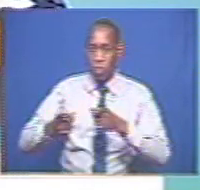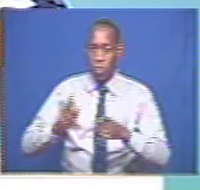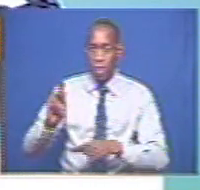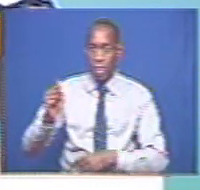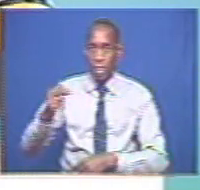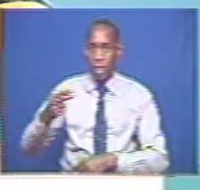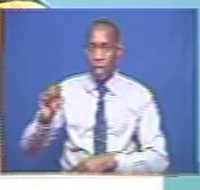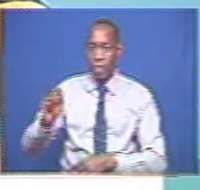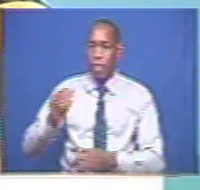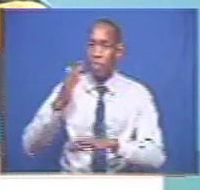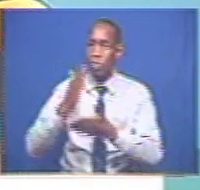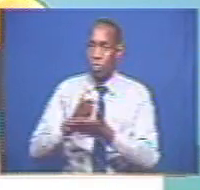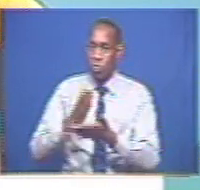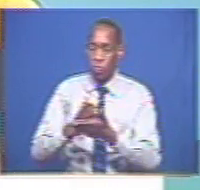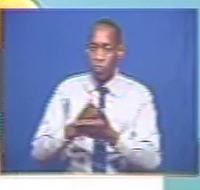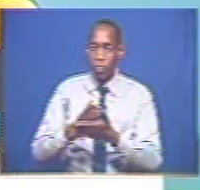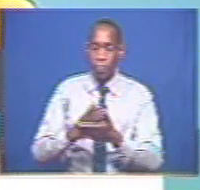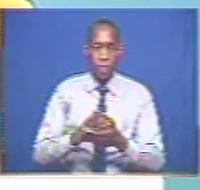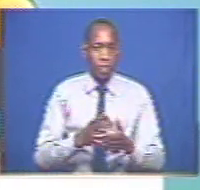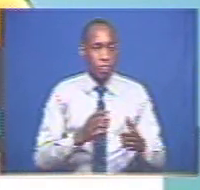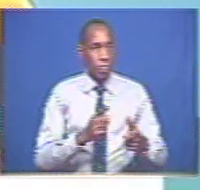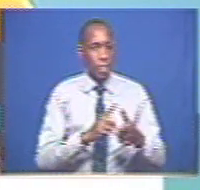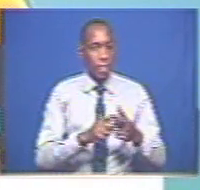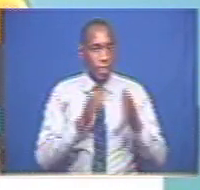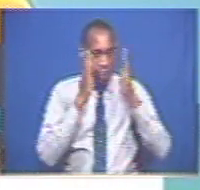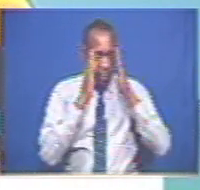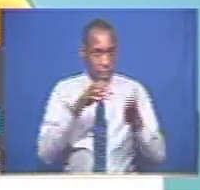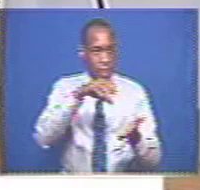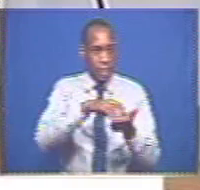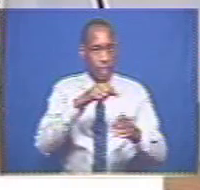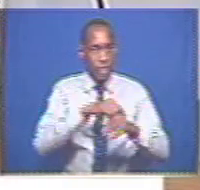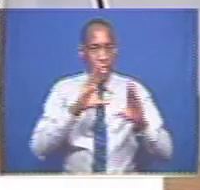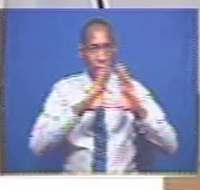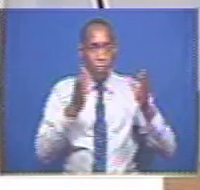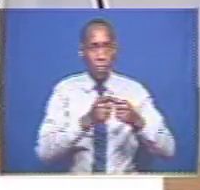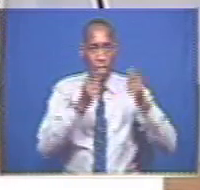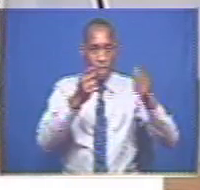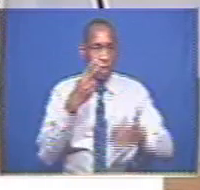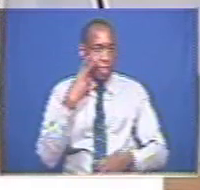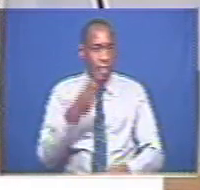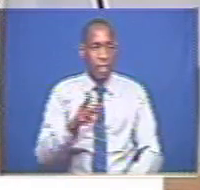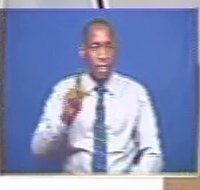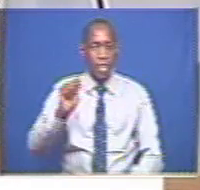sure. Then we'll play... Are we looking at a case where, you know, during the World Cup, we were saying we can't see Messi?